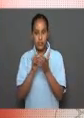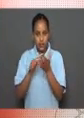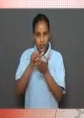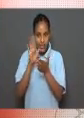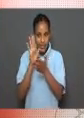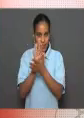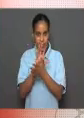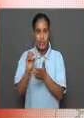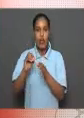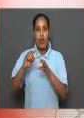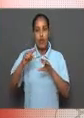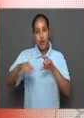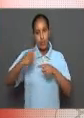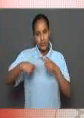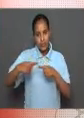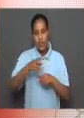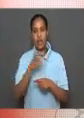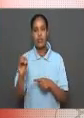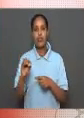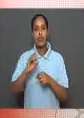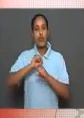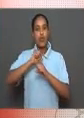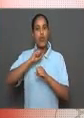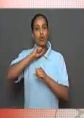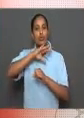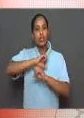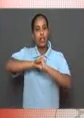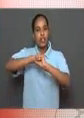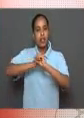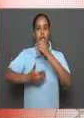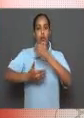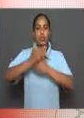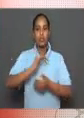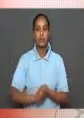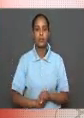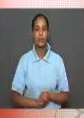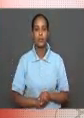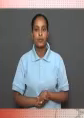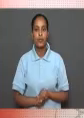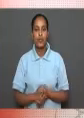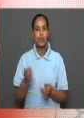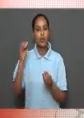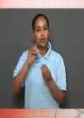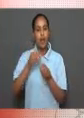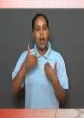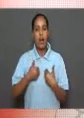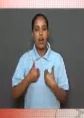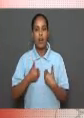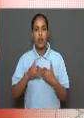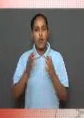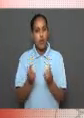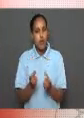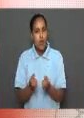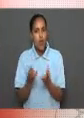gaskets, hoses, and corrosion-resistant coatings. It also